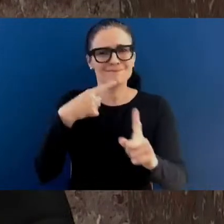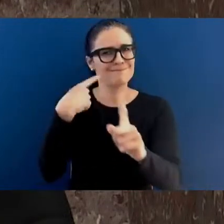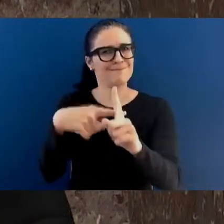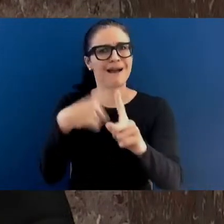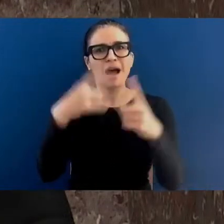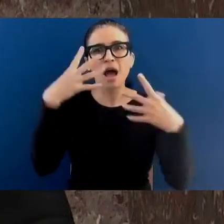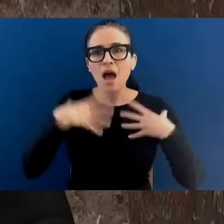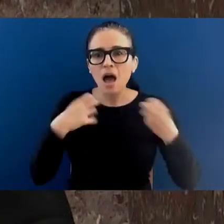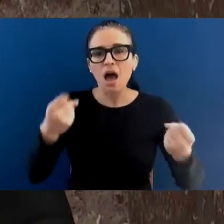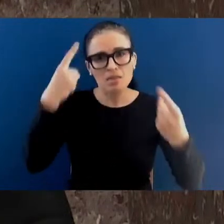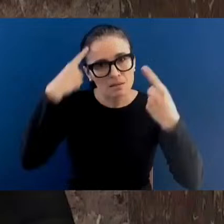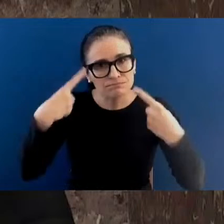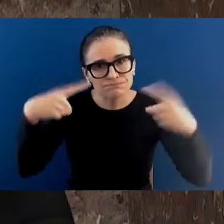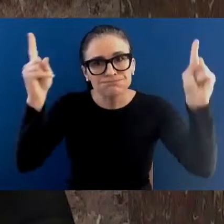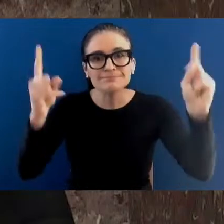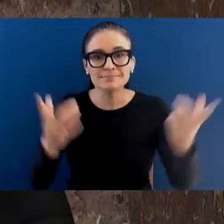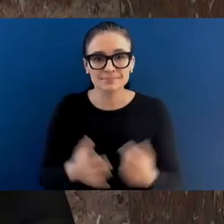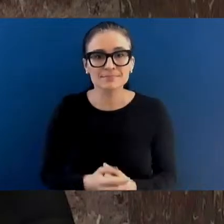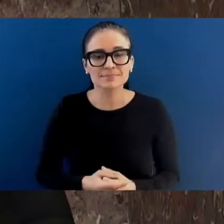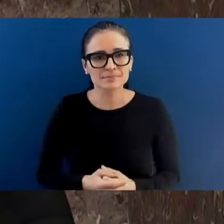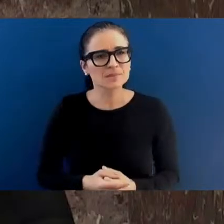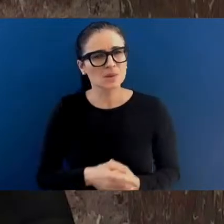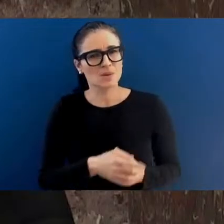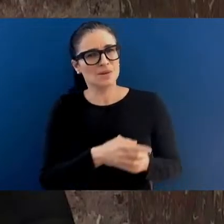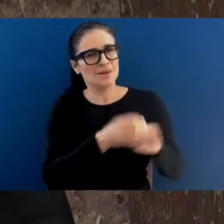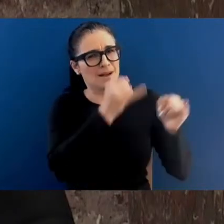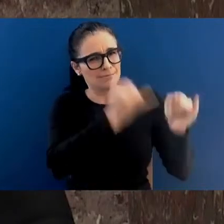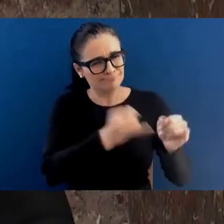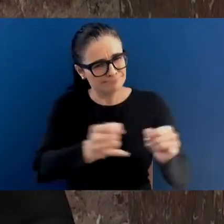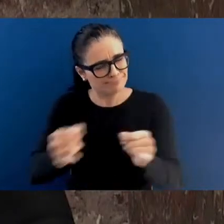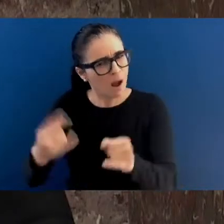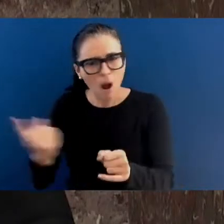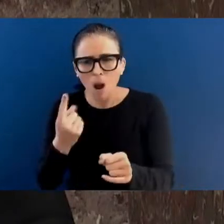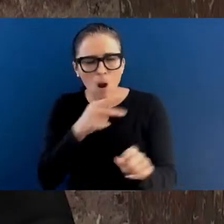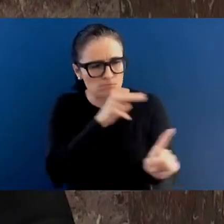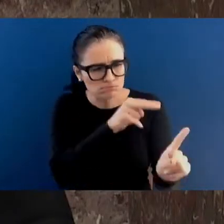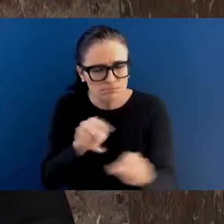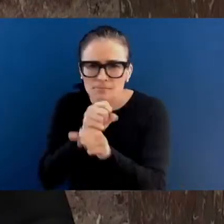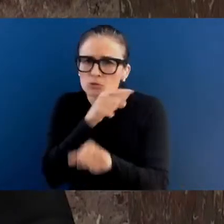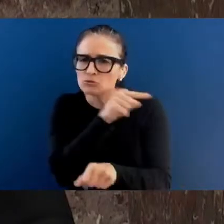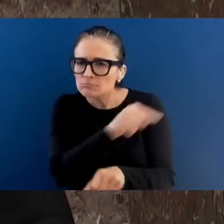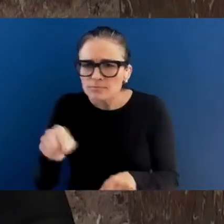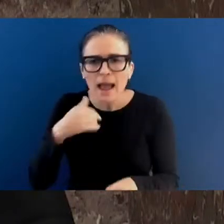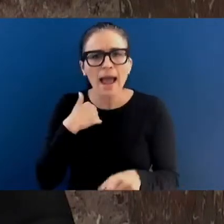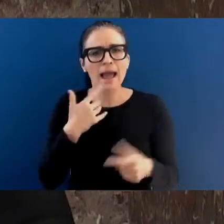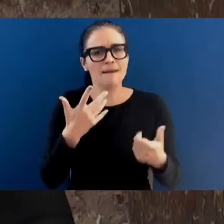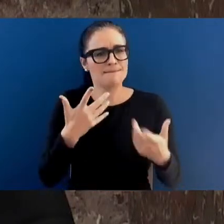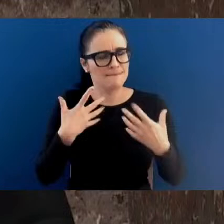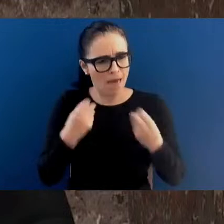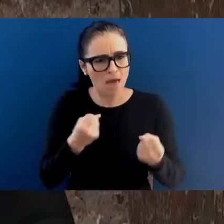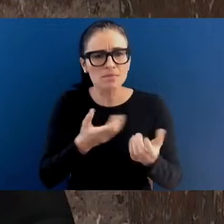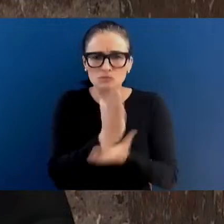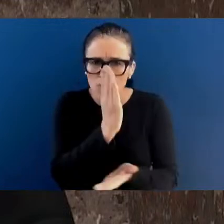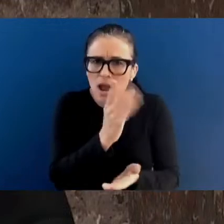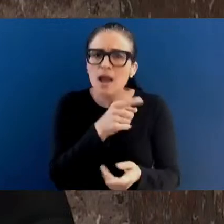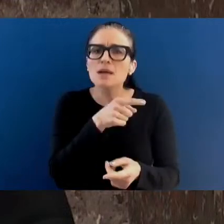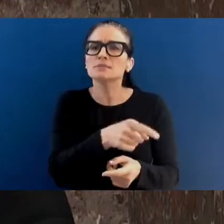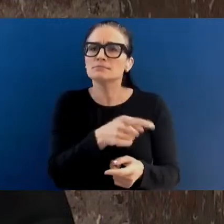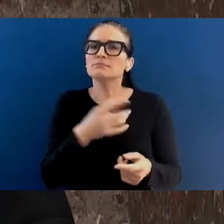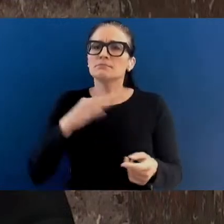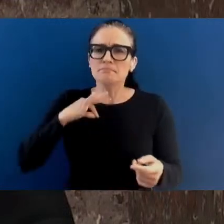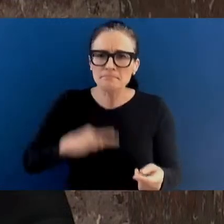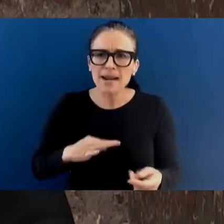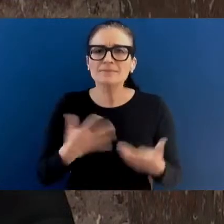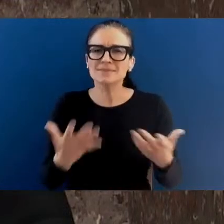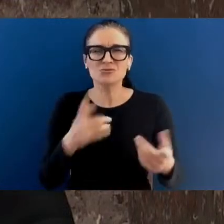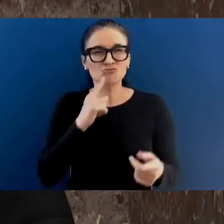deserve. Moreover, their advocacy efforts drive systemic changes that benefit entire communities. Shaping Tomorrow